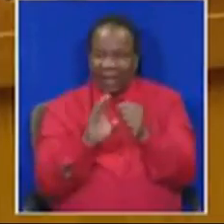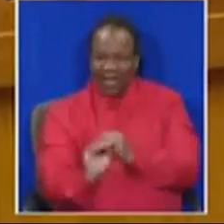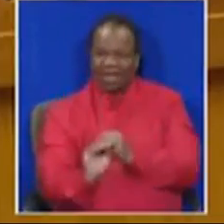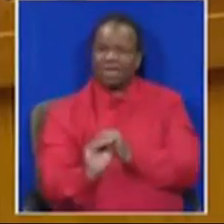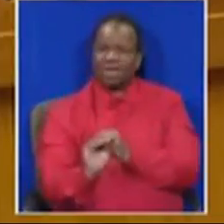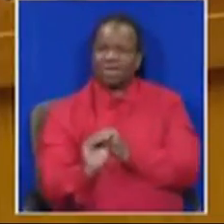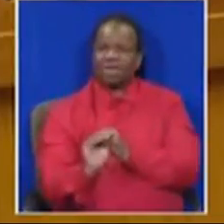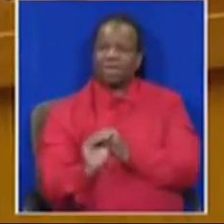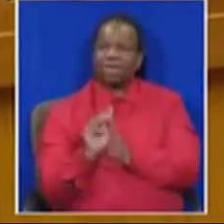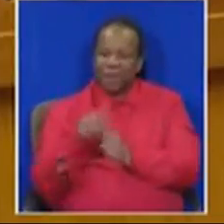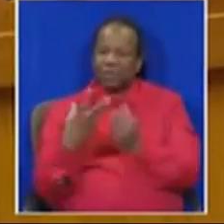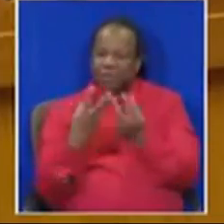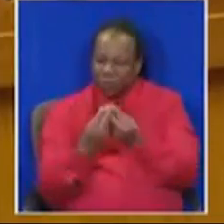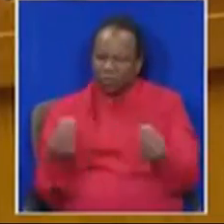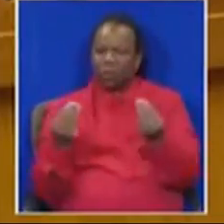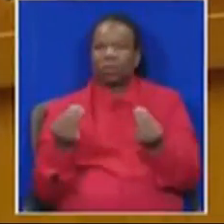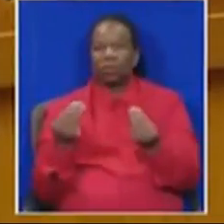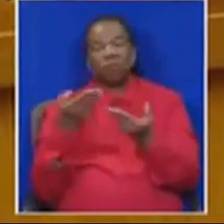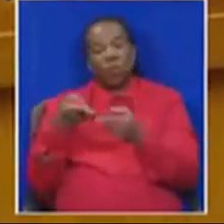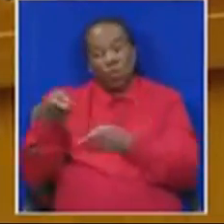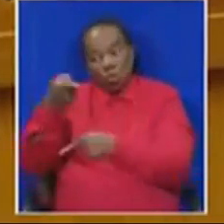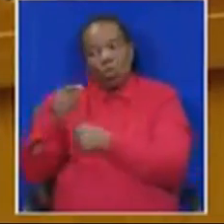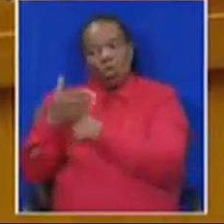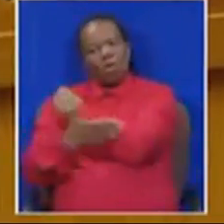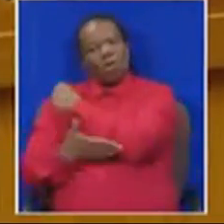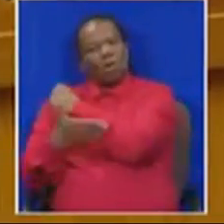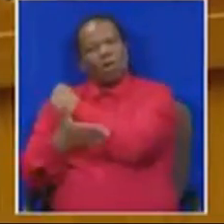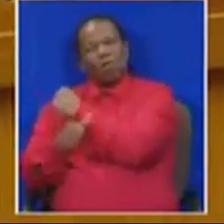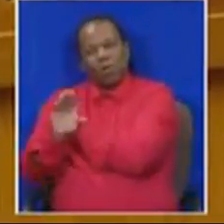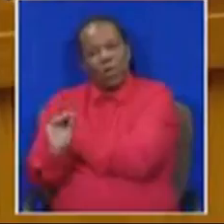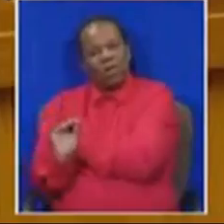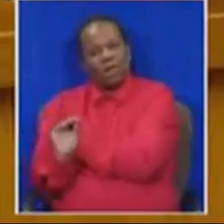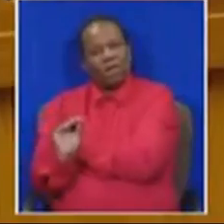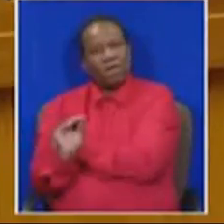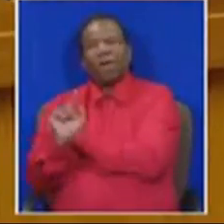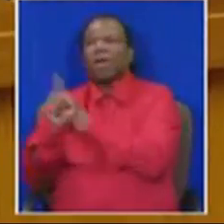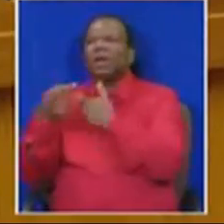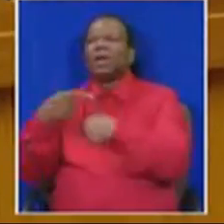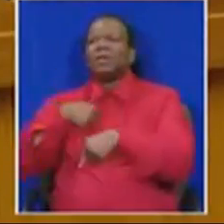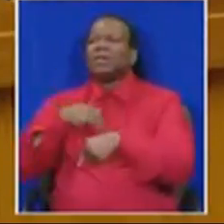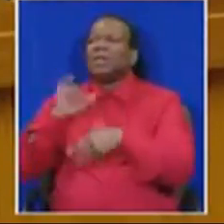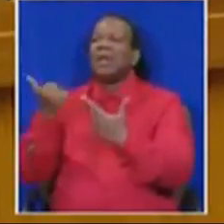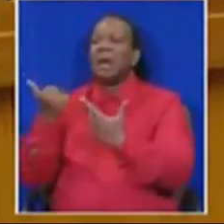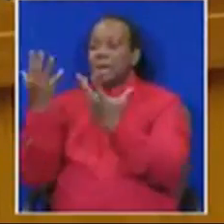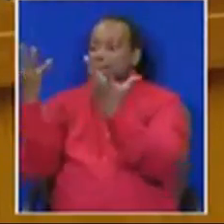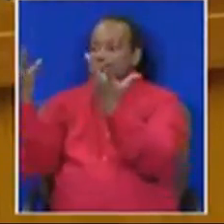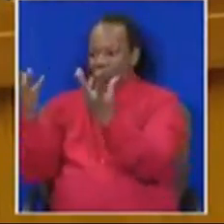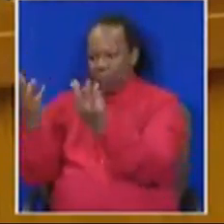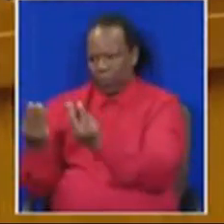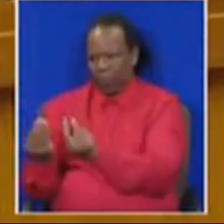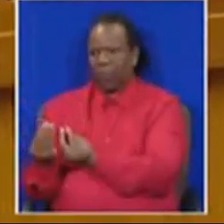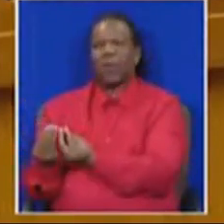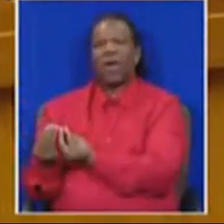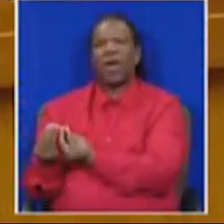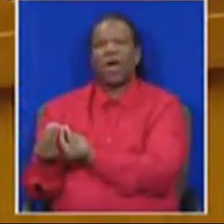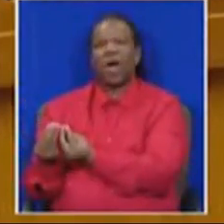The state that we are in as a nation is that while poverty declined significantly following